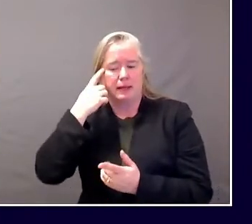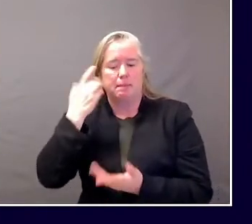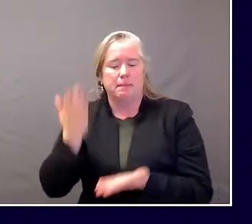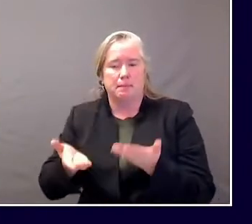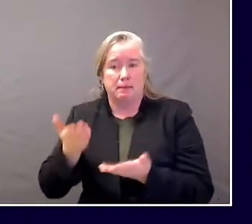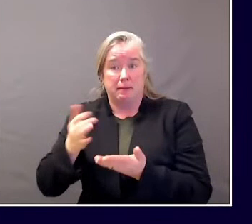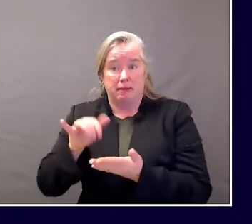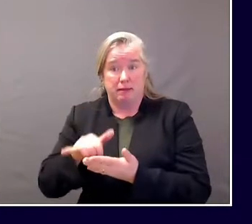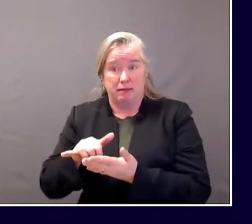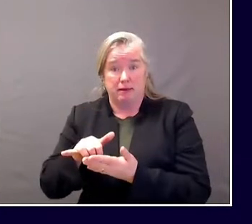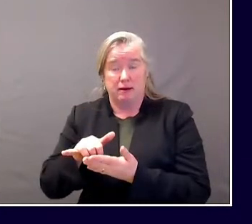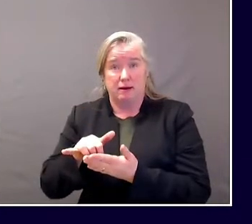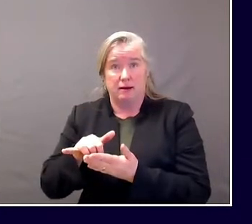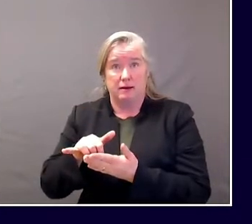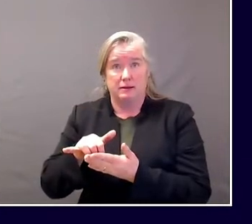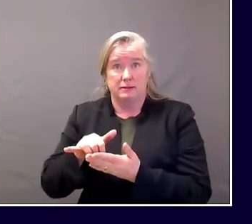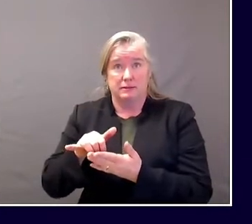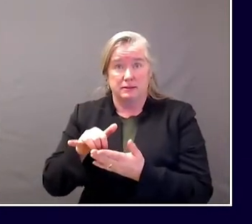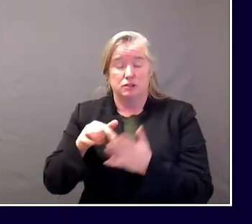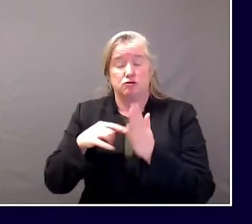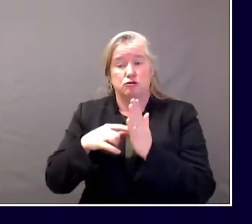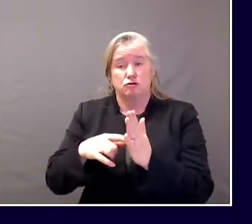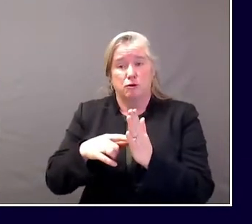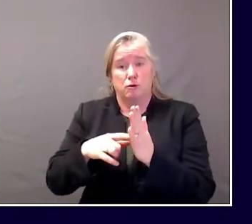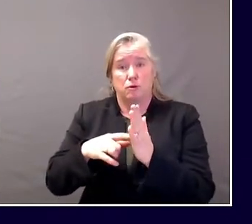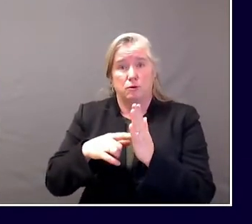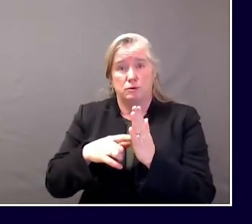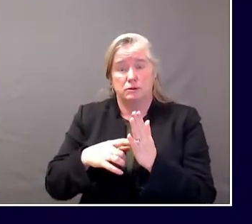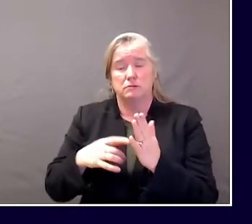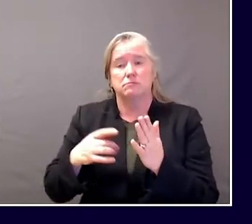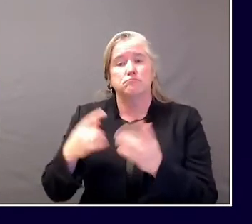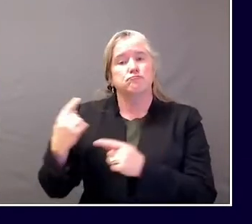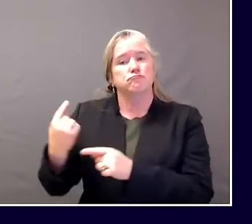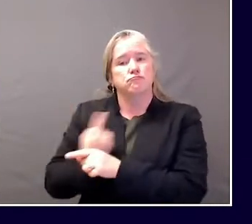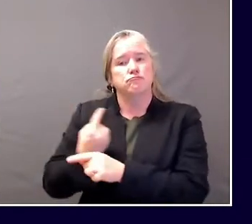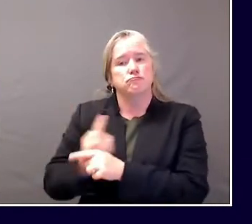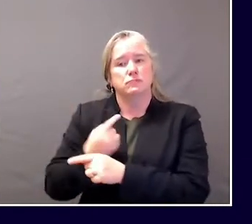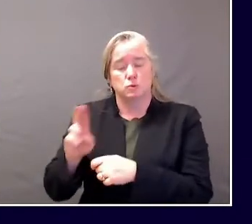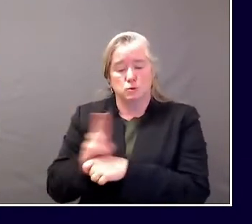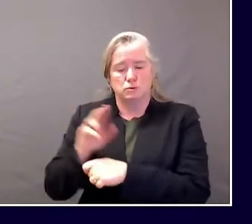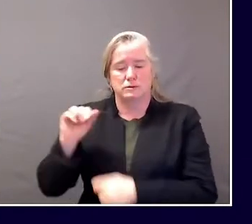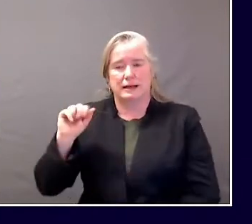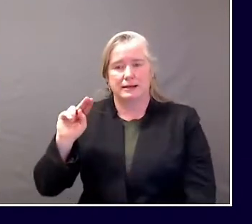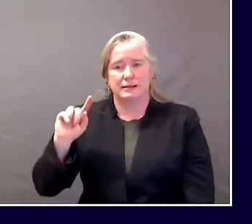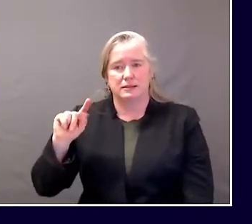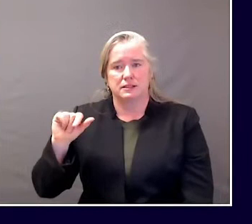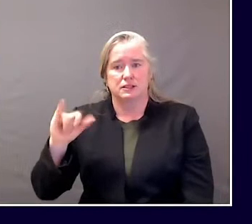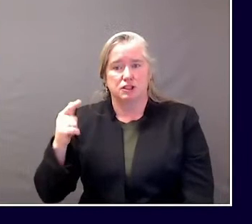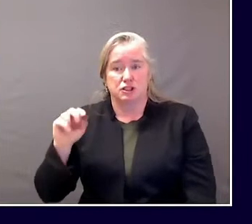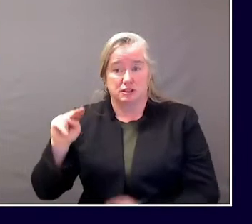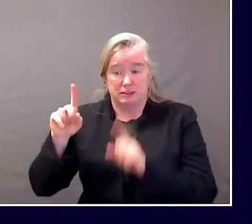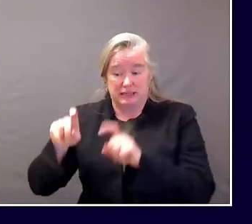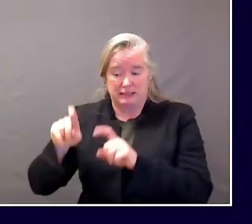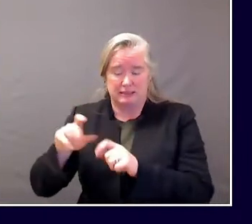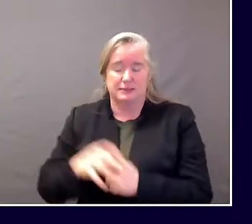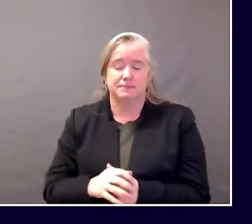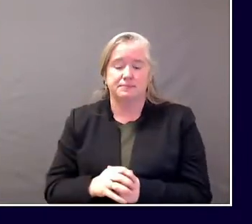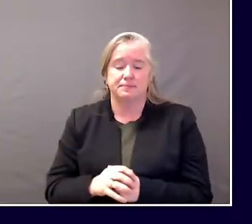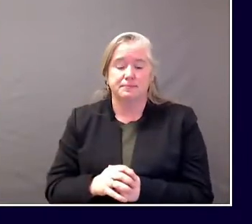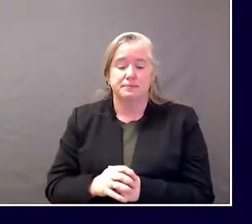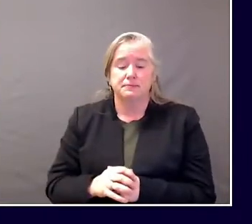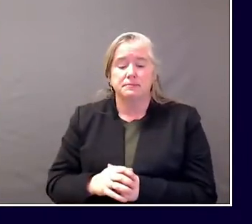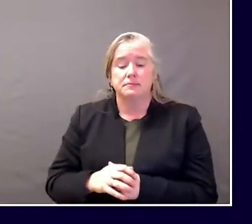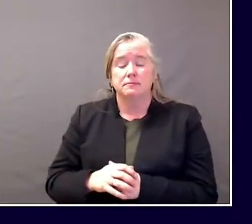rate is actually a reflection of proper usage. One of the things that the scientific and public